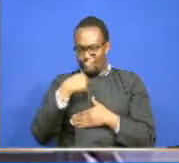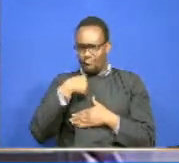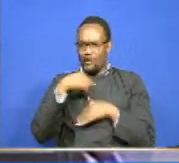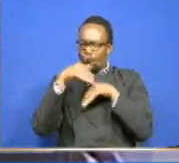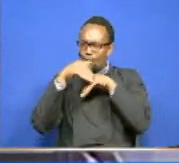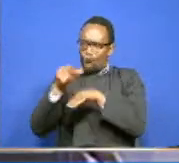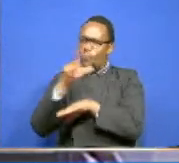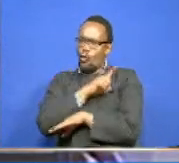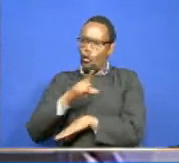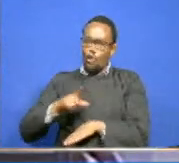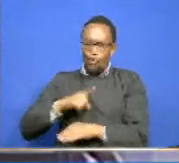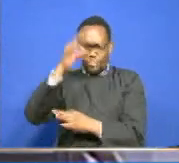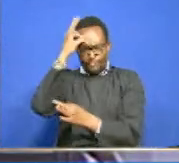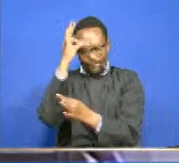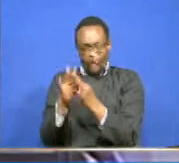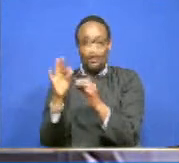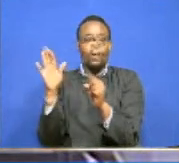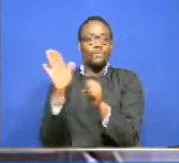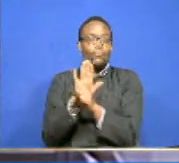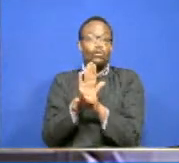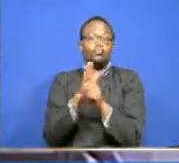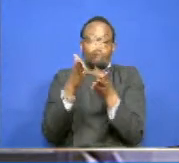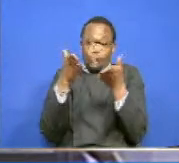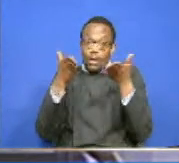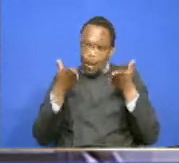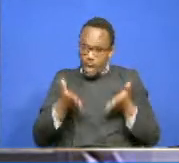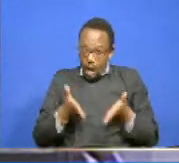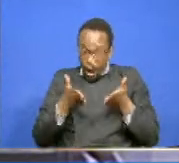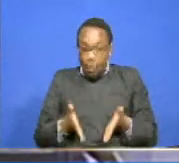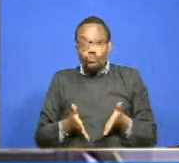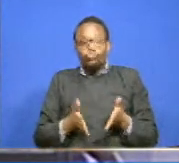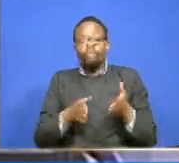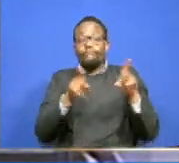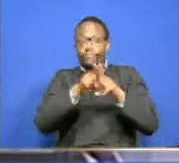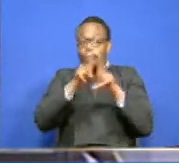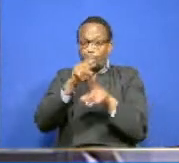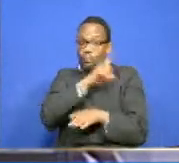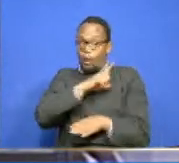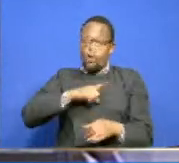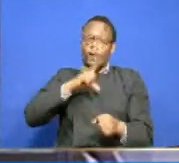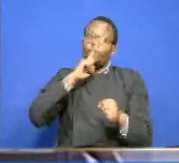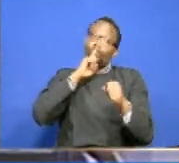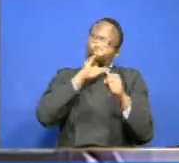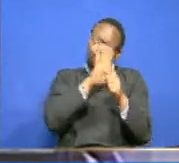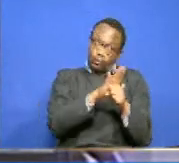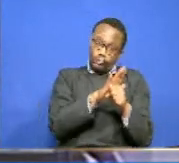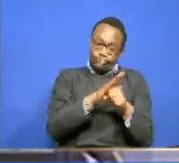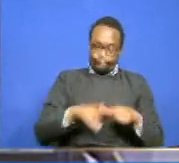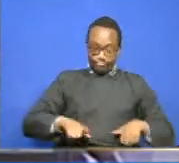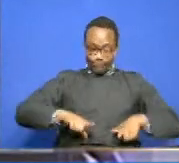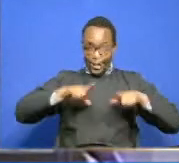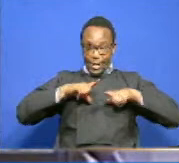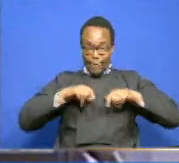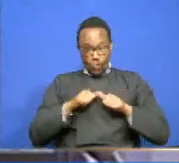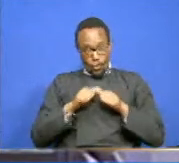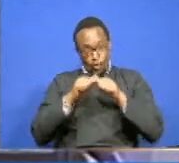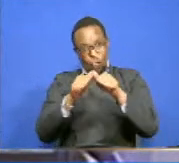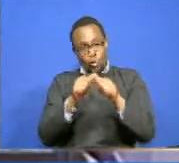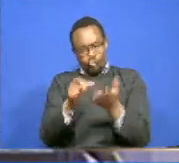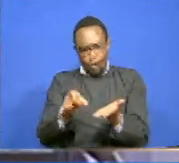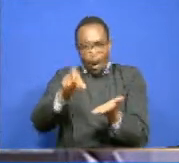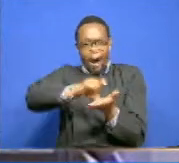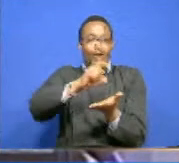God wholeheartedly.' Now then, just as the Lord promised, he has kept me alive for 45